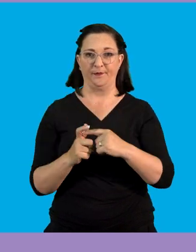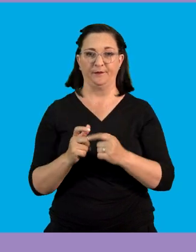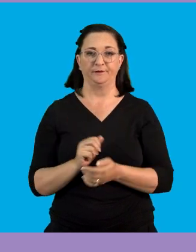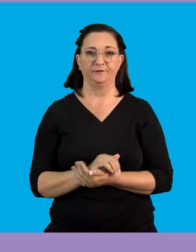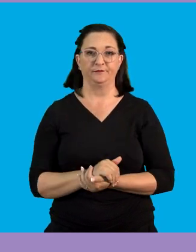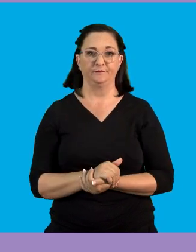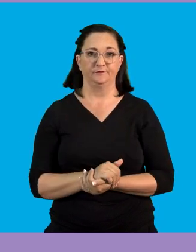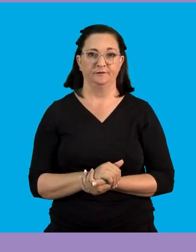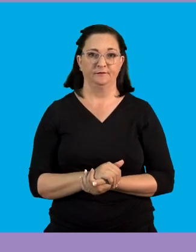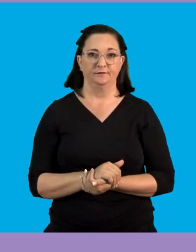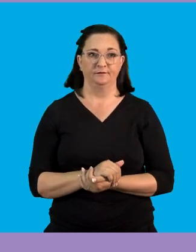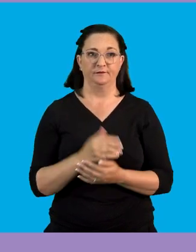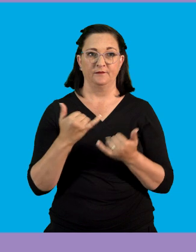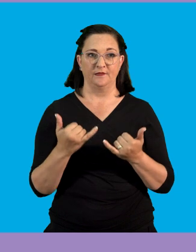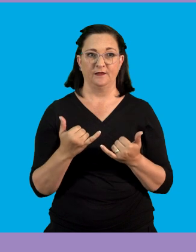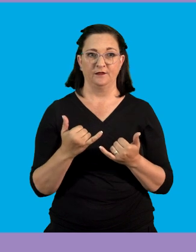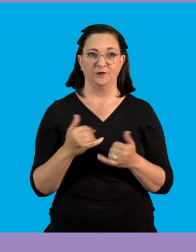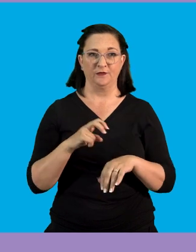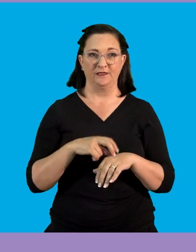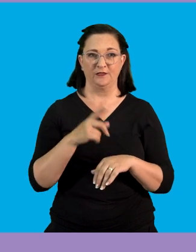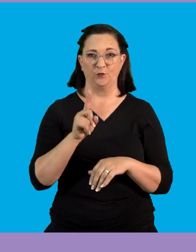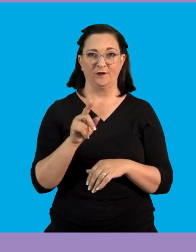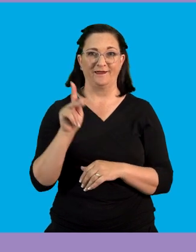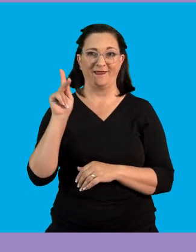ML. All right, now determine the